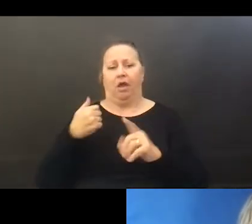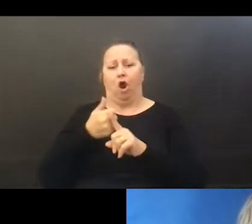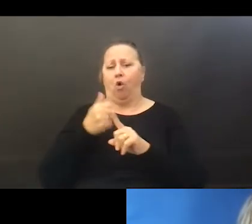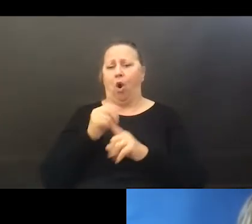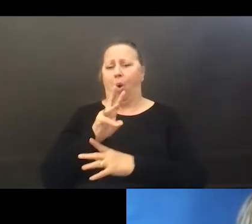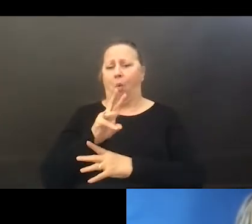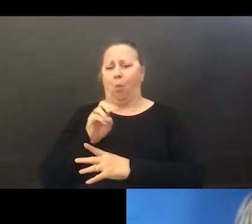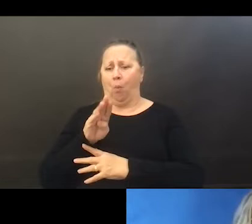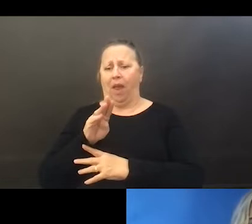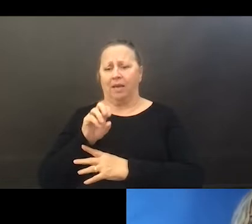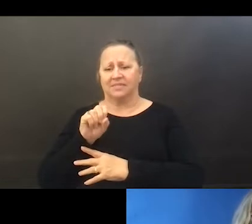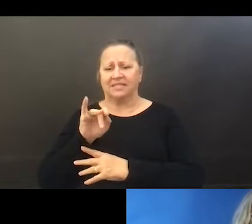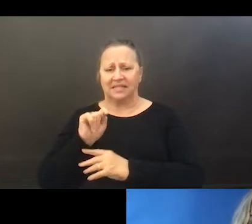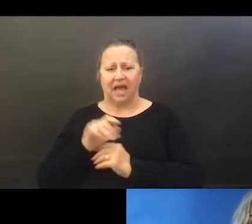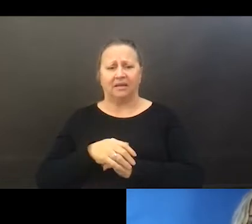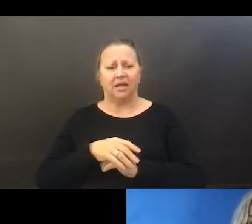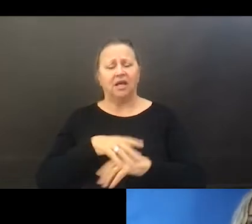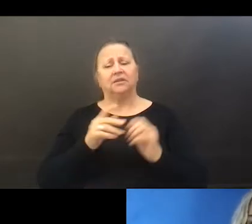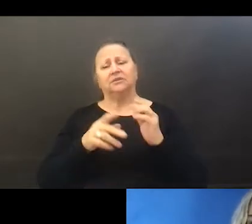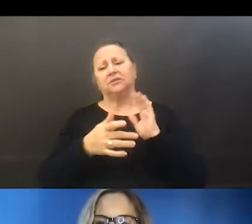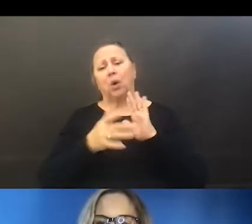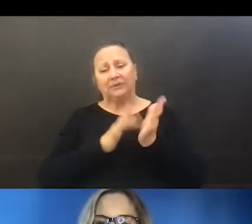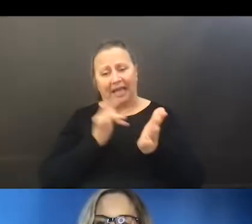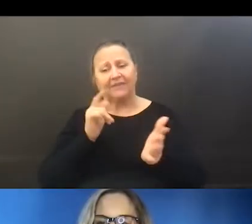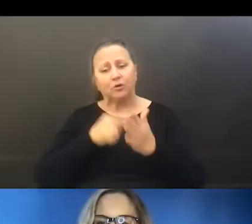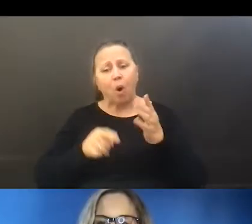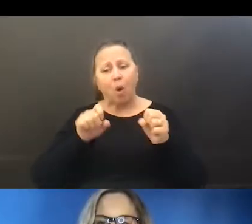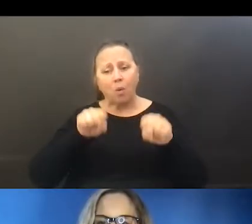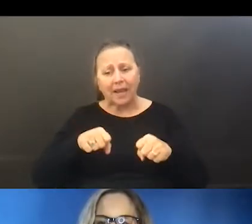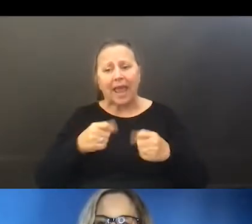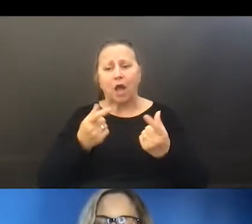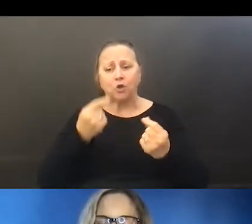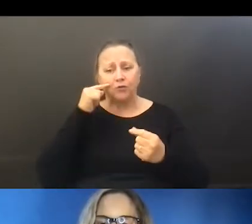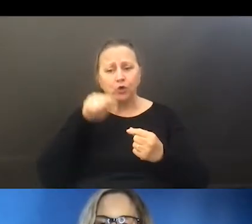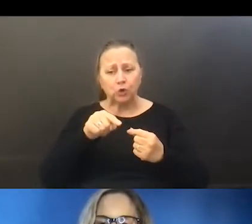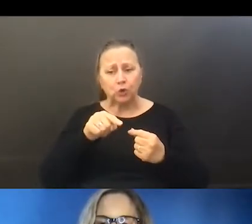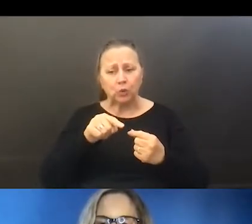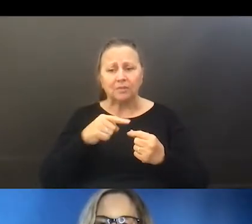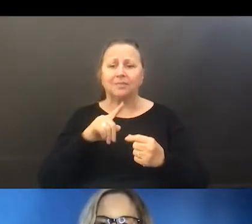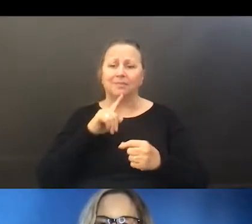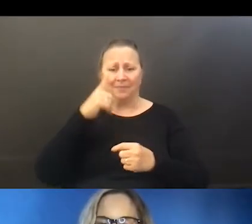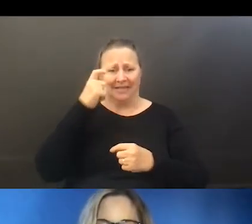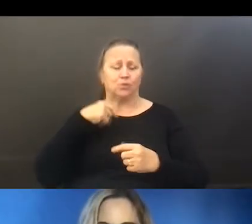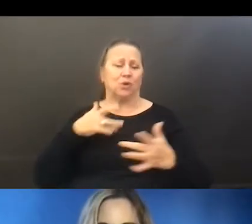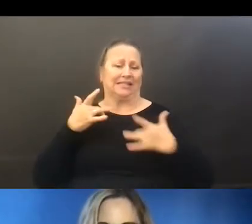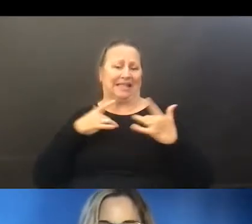So take advantage of what we can do for you, and because we're super excited about the possibilities with Tesla.